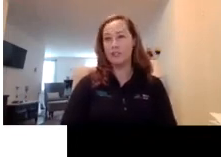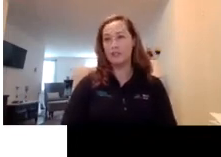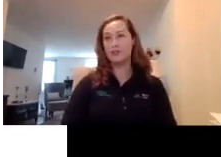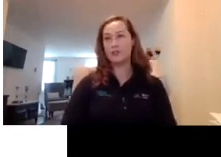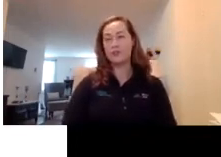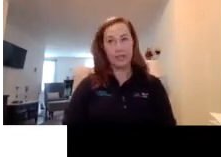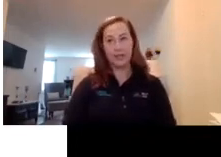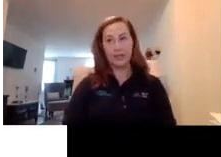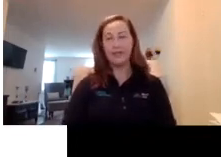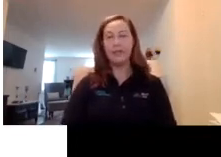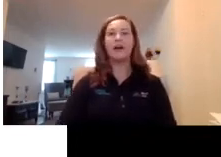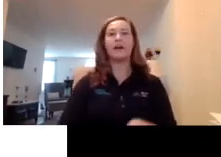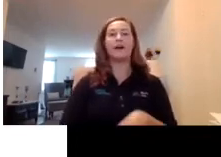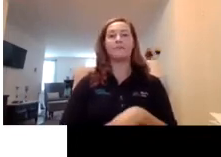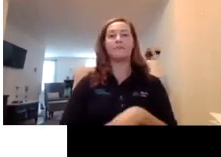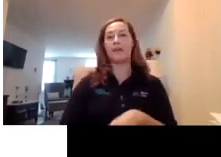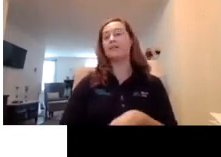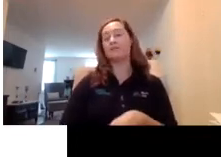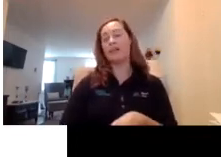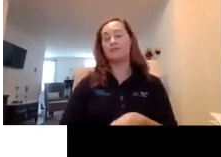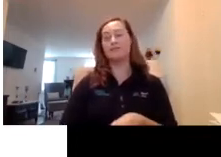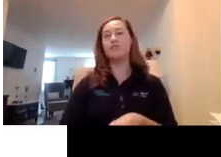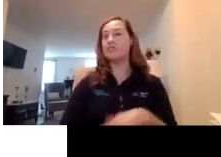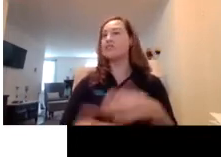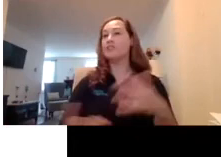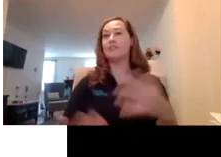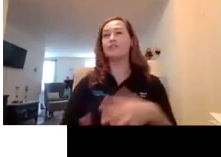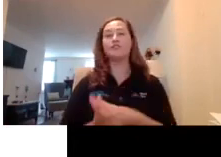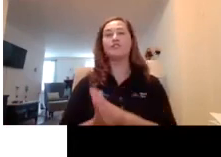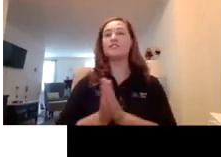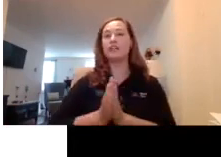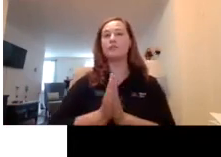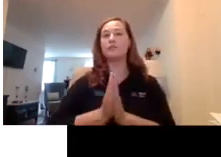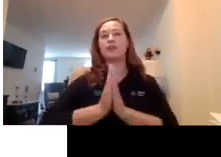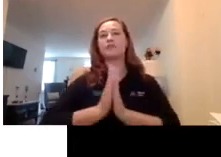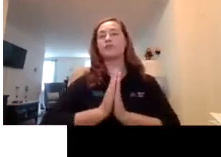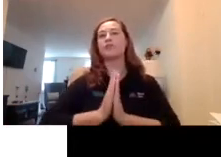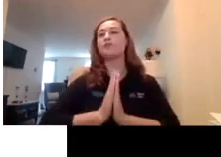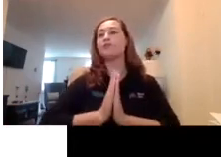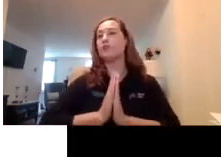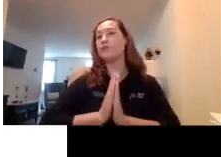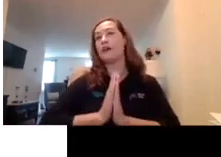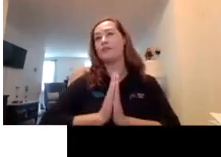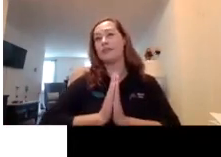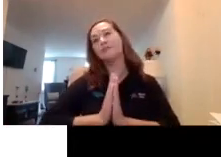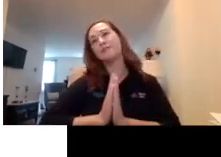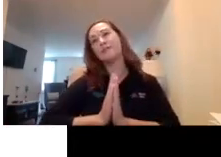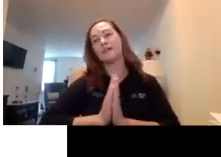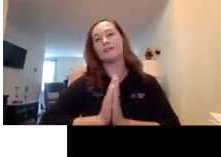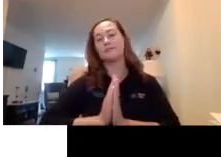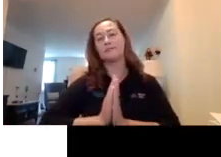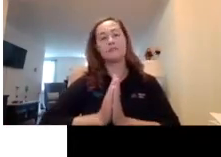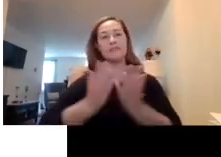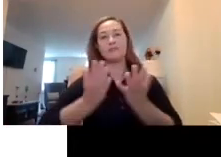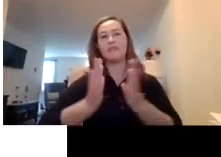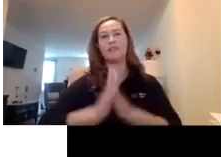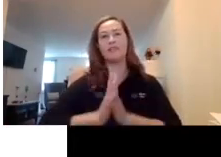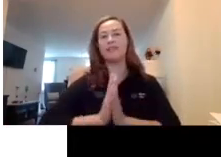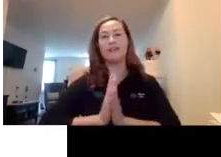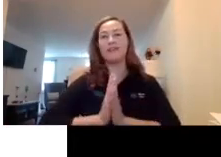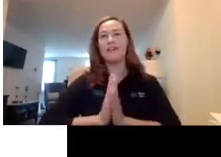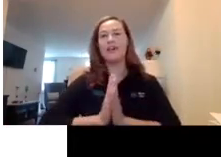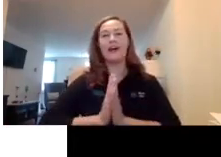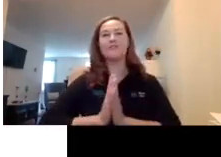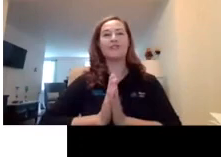she needed to stay. And she did. She stayed with us for 45 days, but she